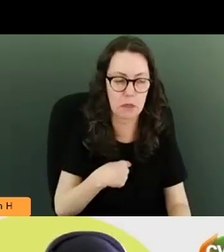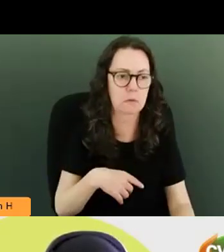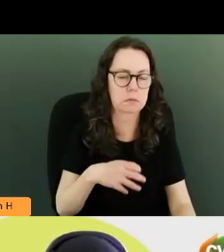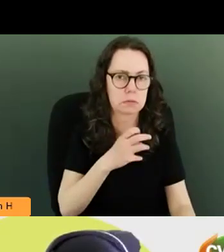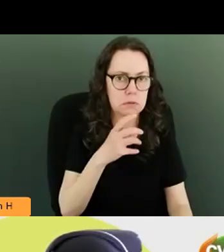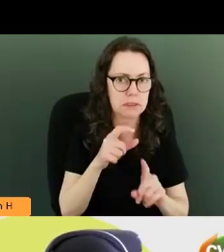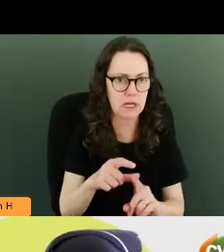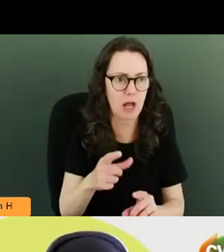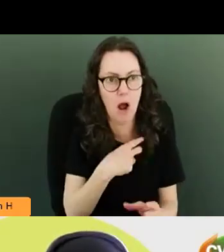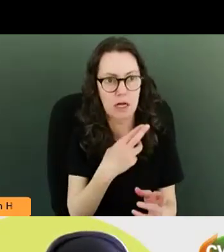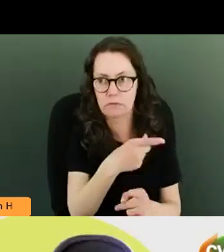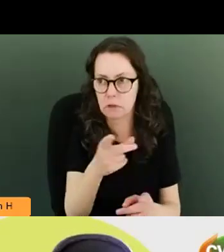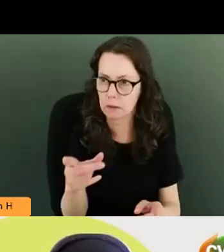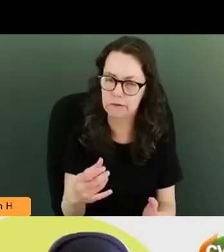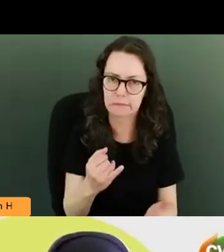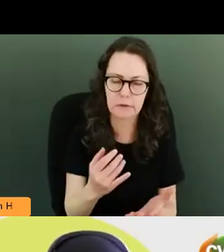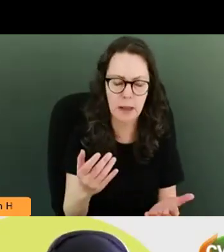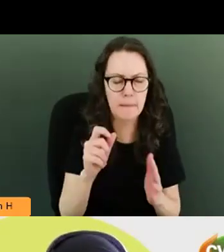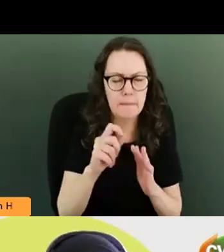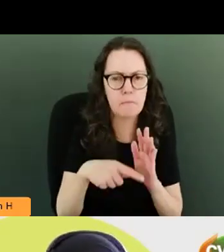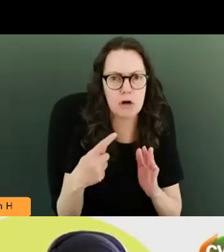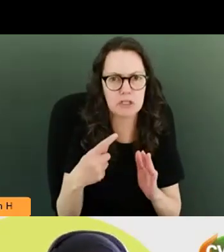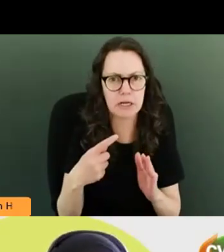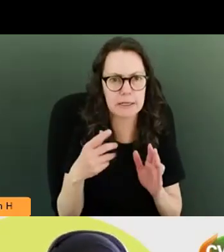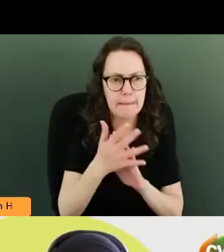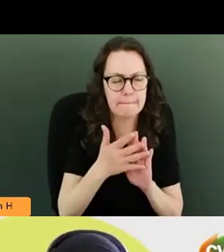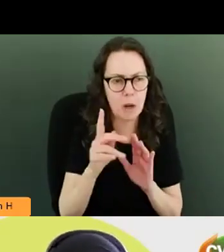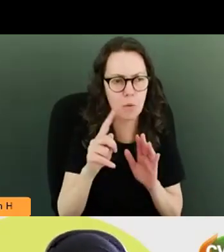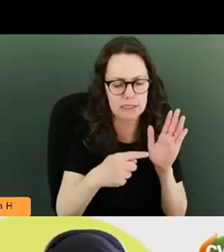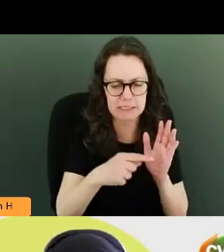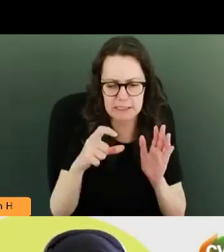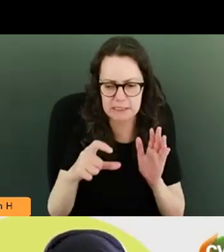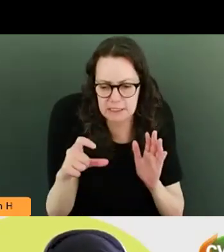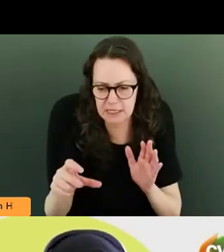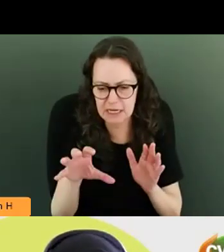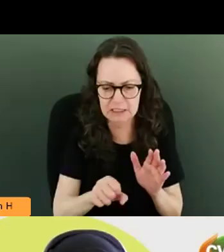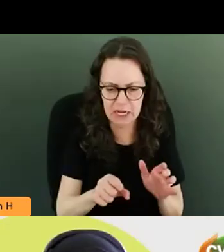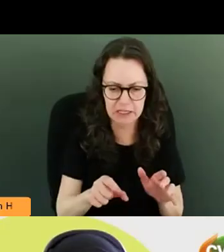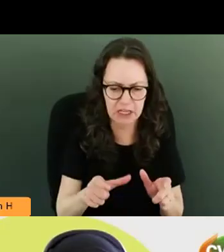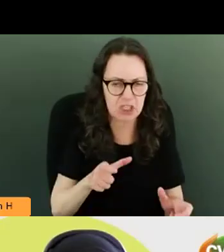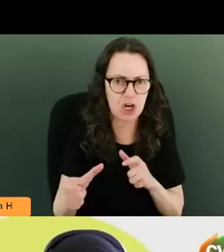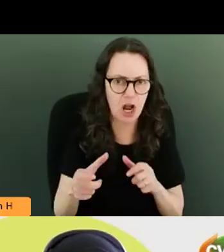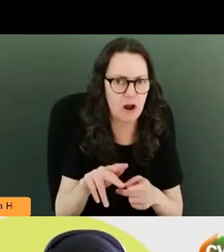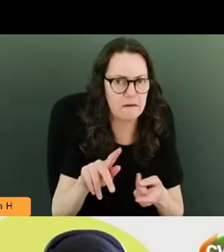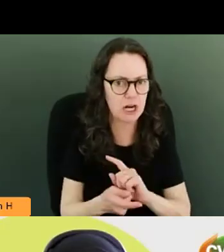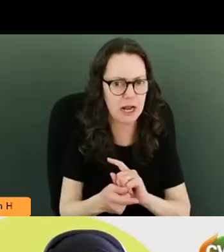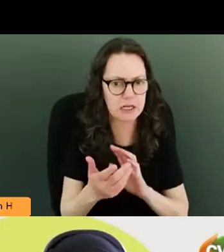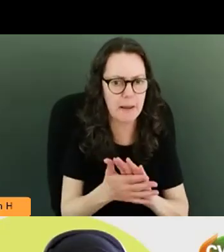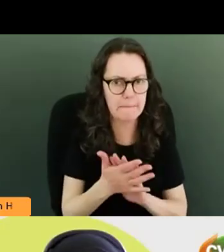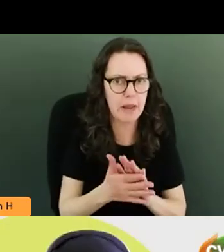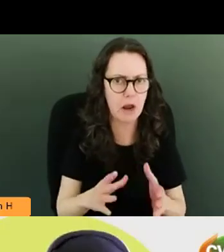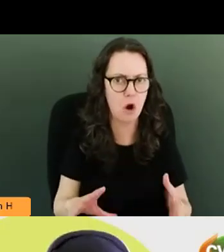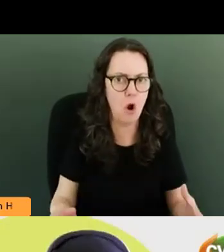this project has really reminded me that taking charge of change also means owning your